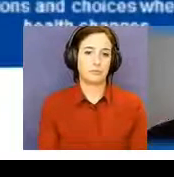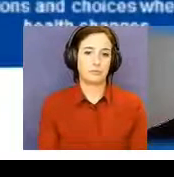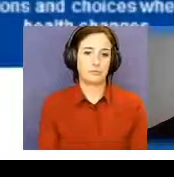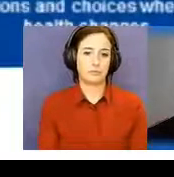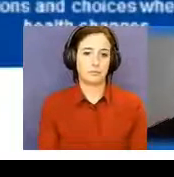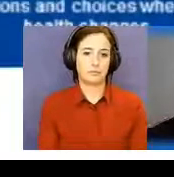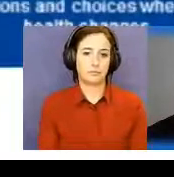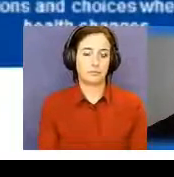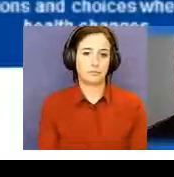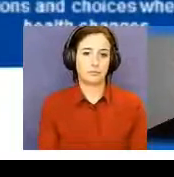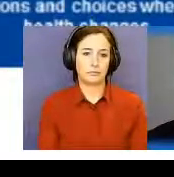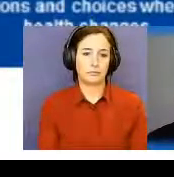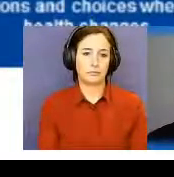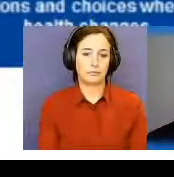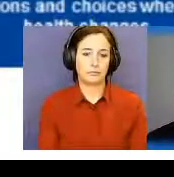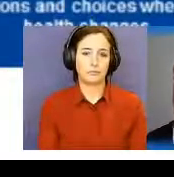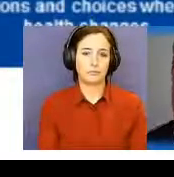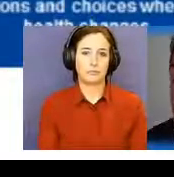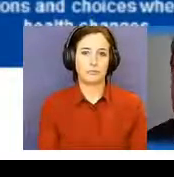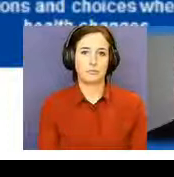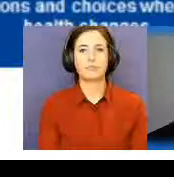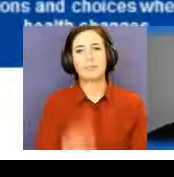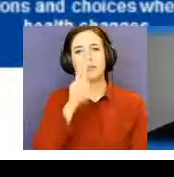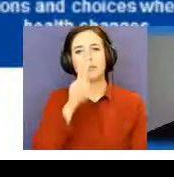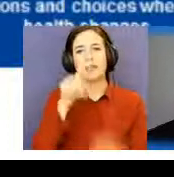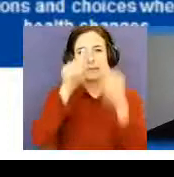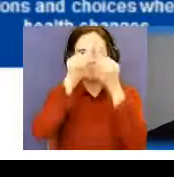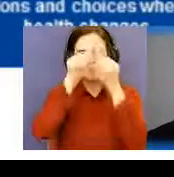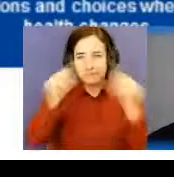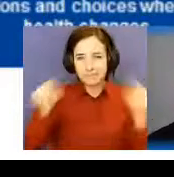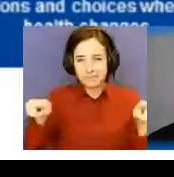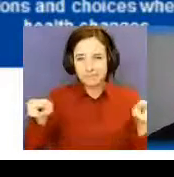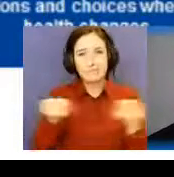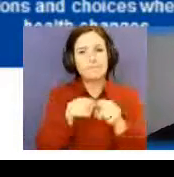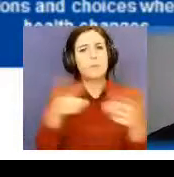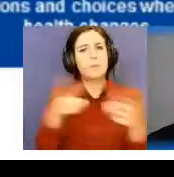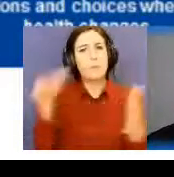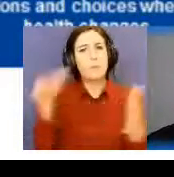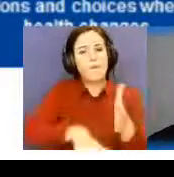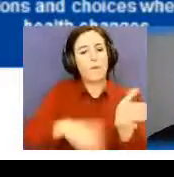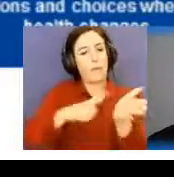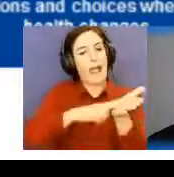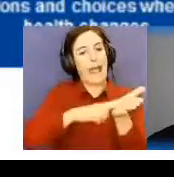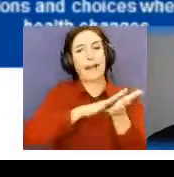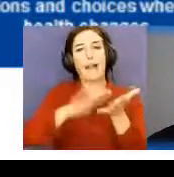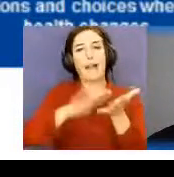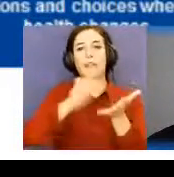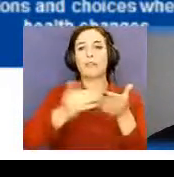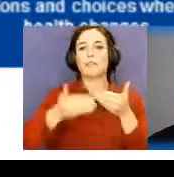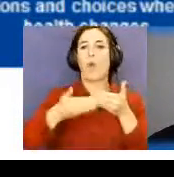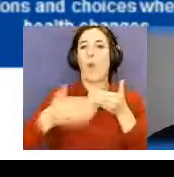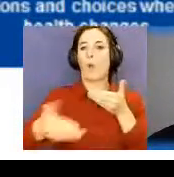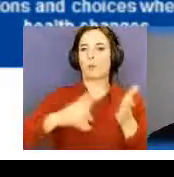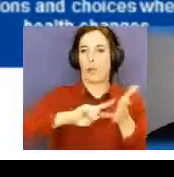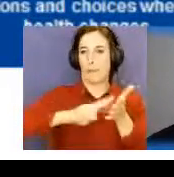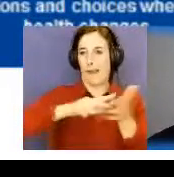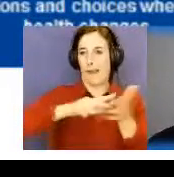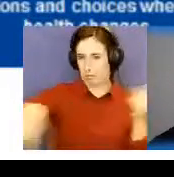So what this diagram has been taken from the NHS long-term plan, and this might be familiar to many of you. This is